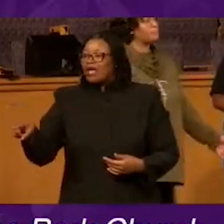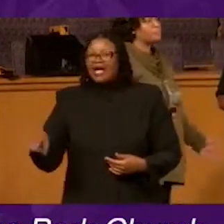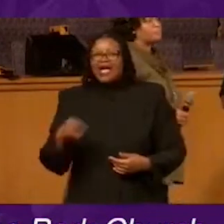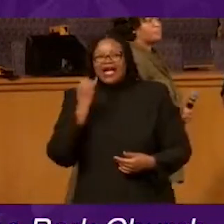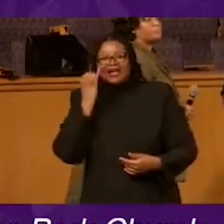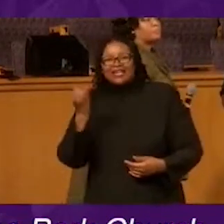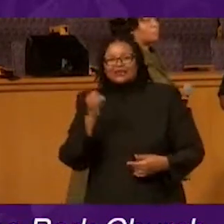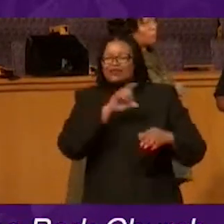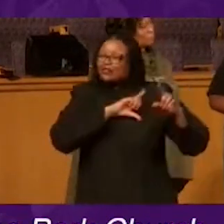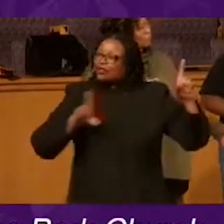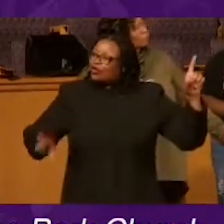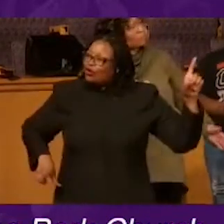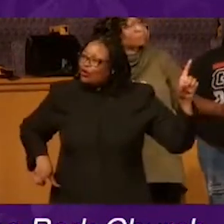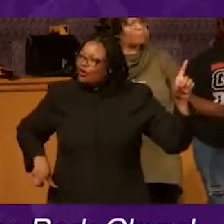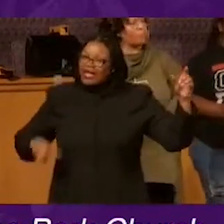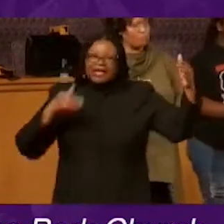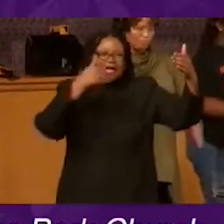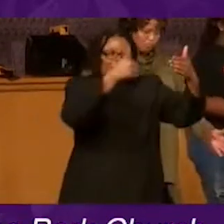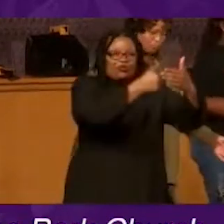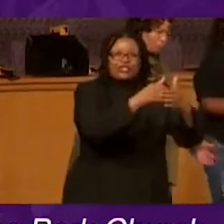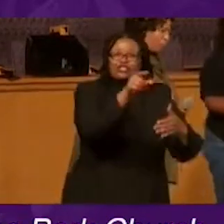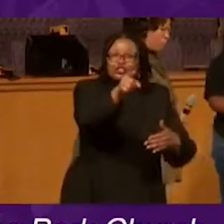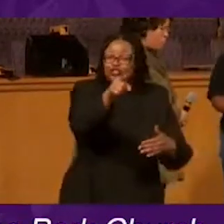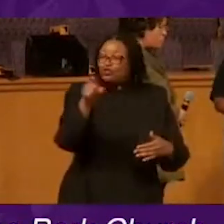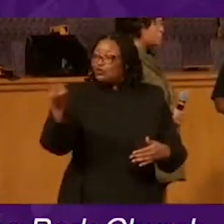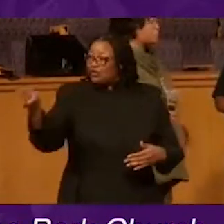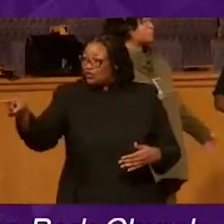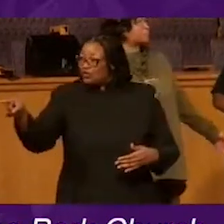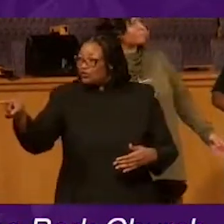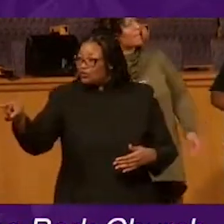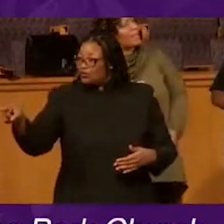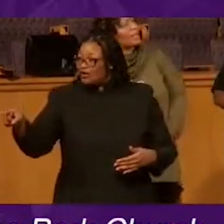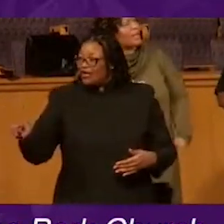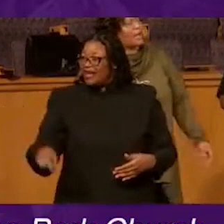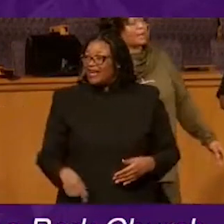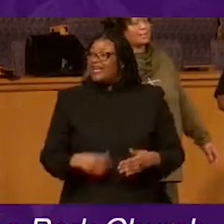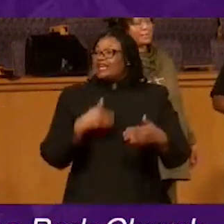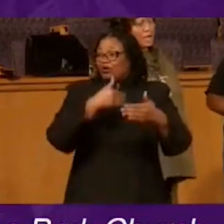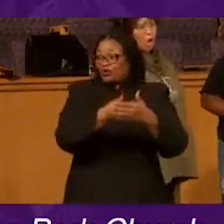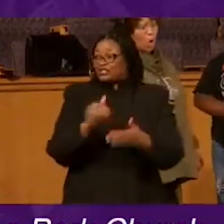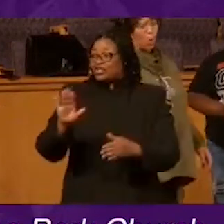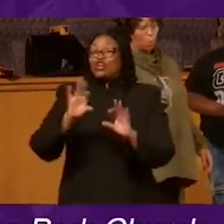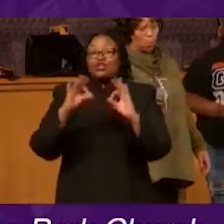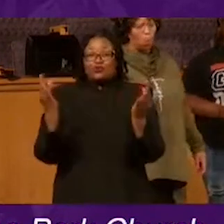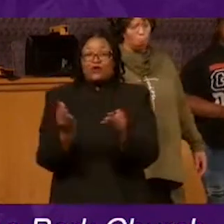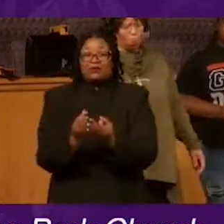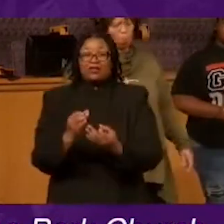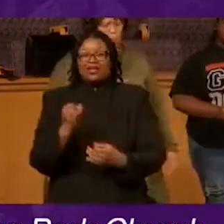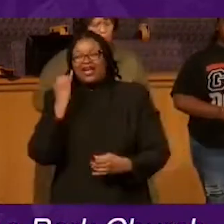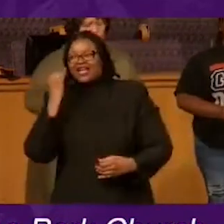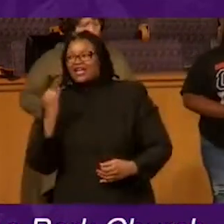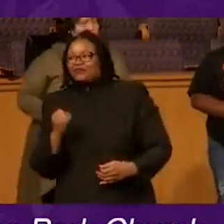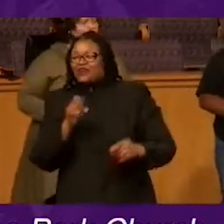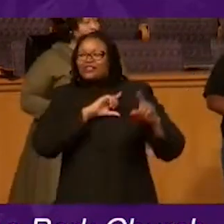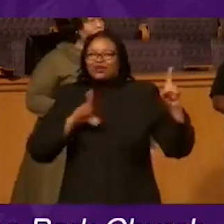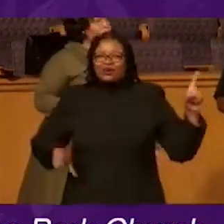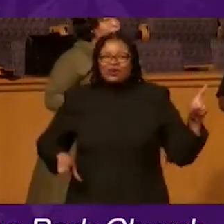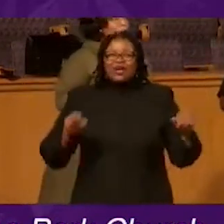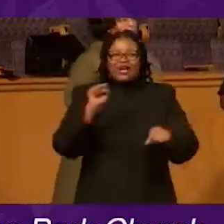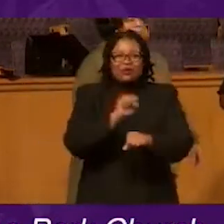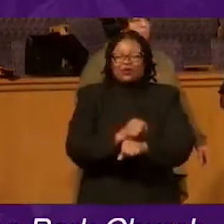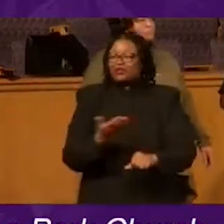Lord could reach you, he can sure enough reach them. If the Lord could deal with you, he can